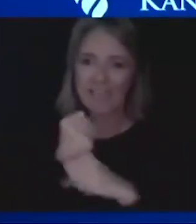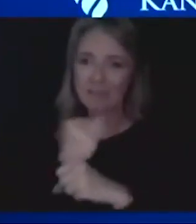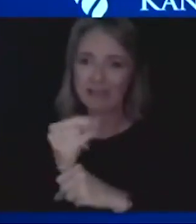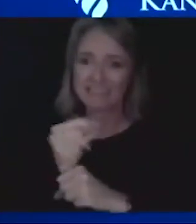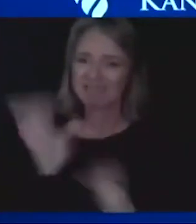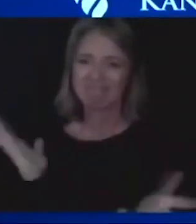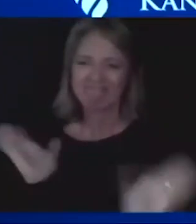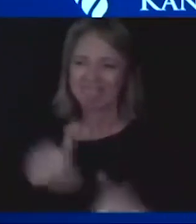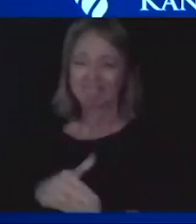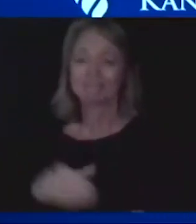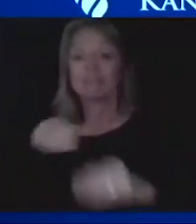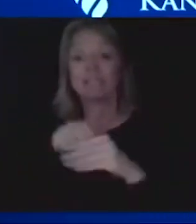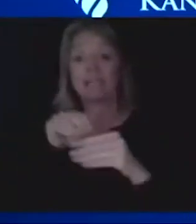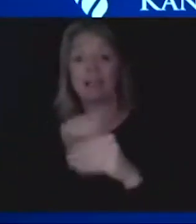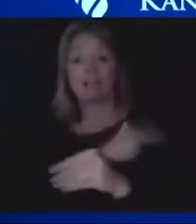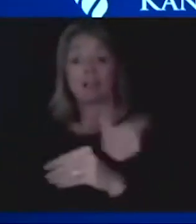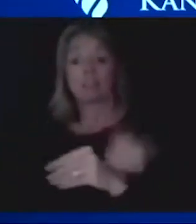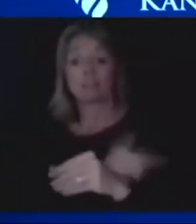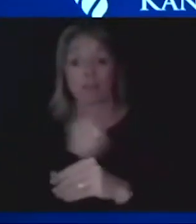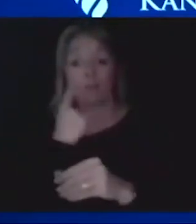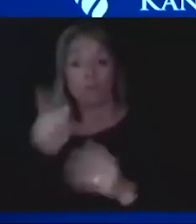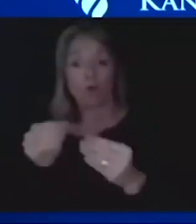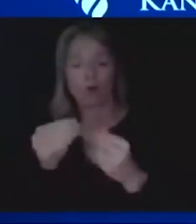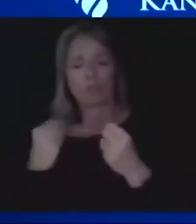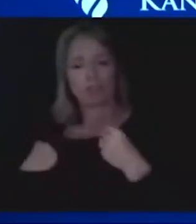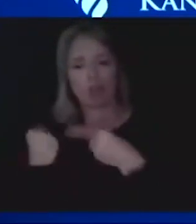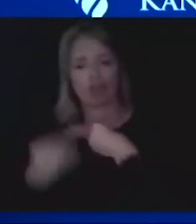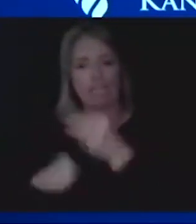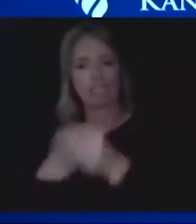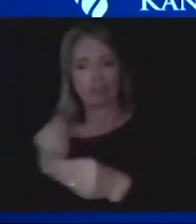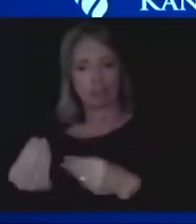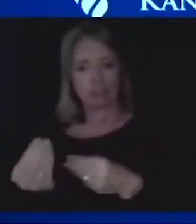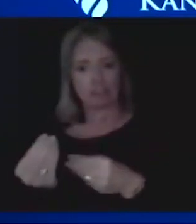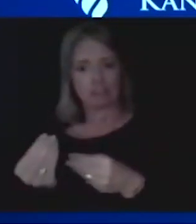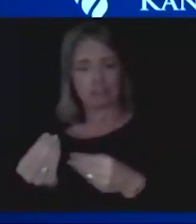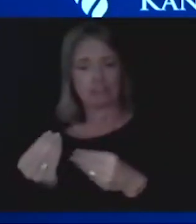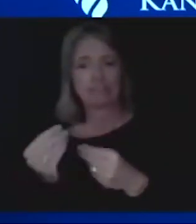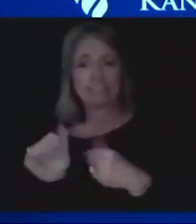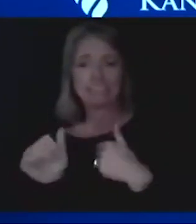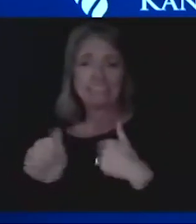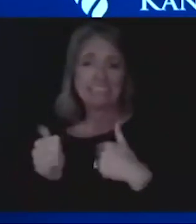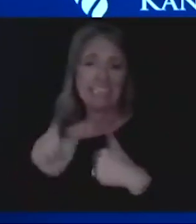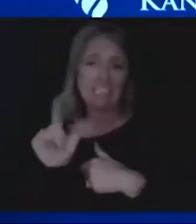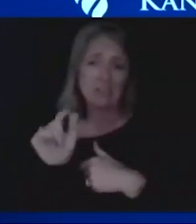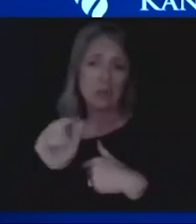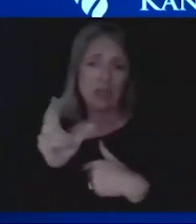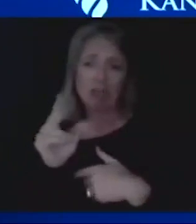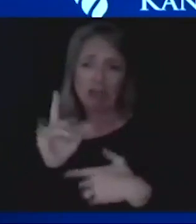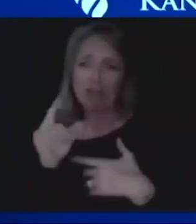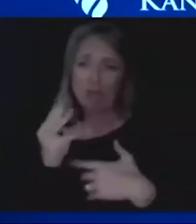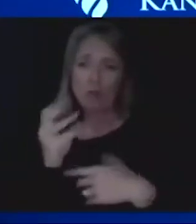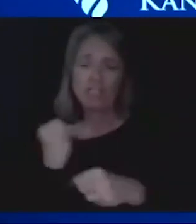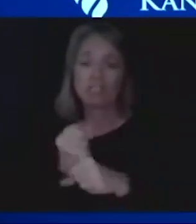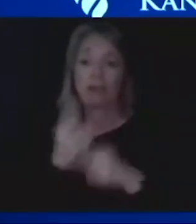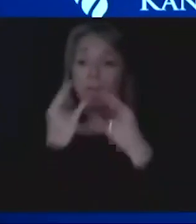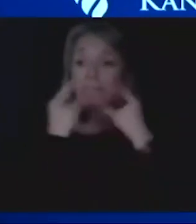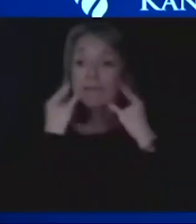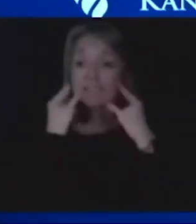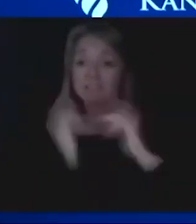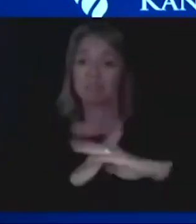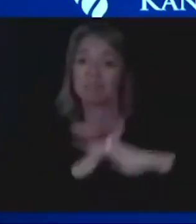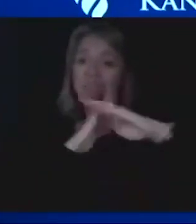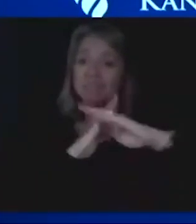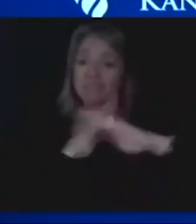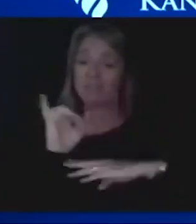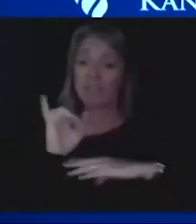for generations, decades, the importance of masking as a measure of infection control for all sorts of infections,